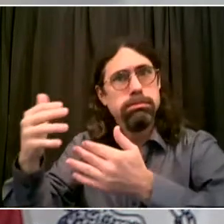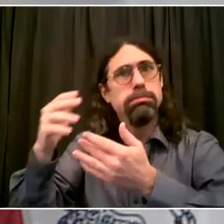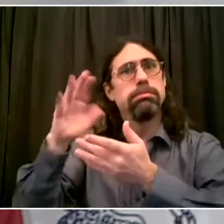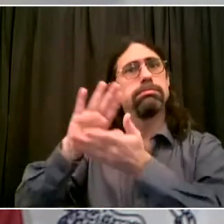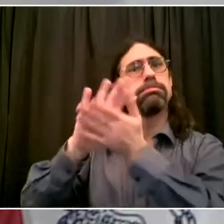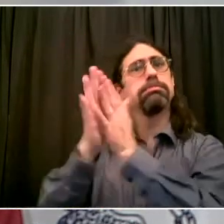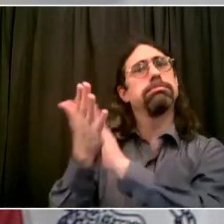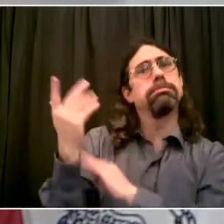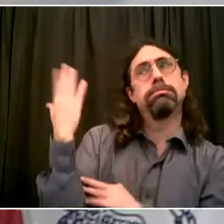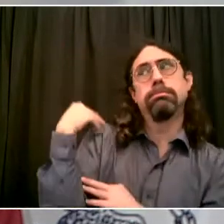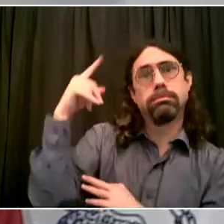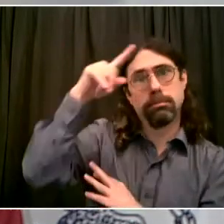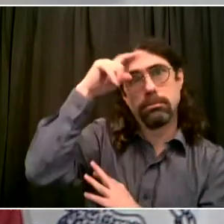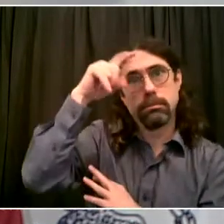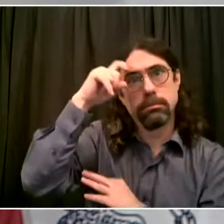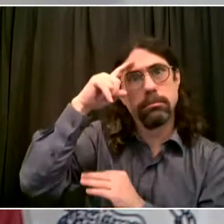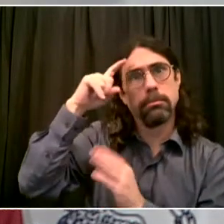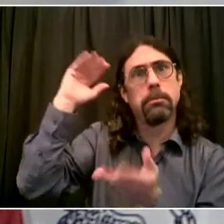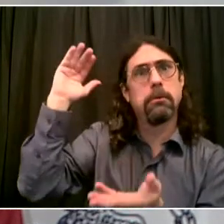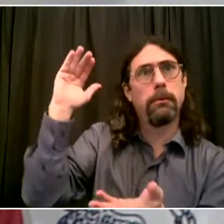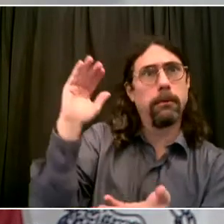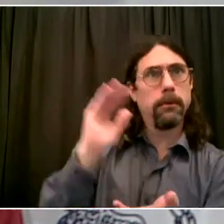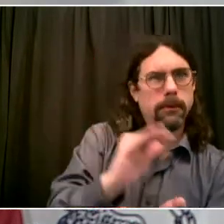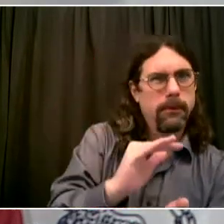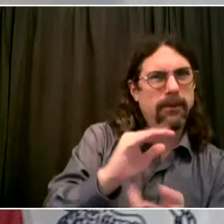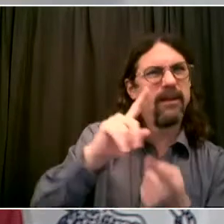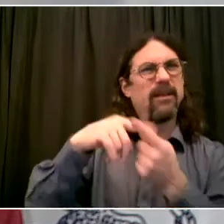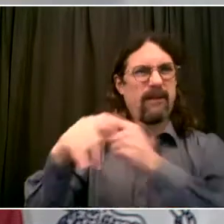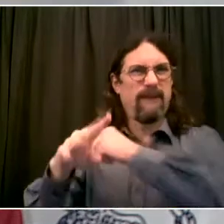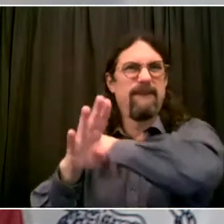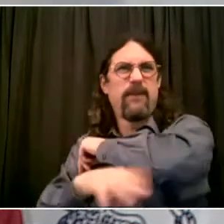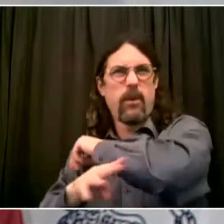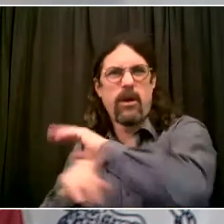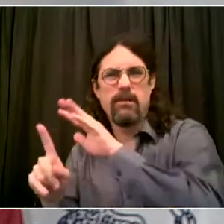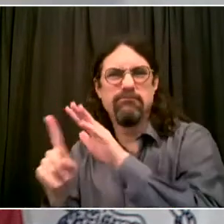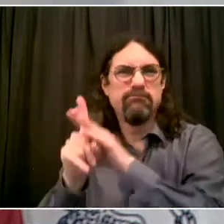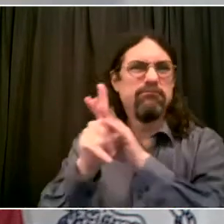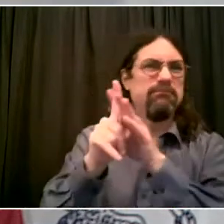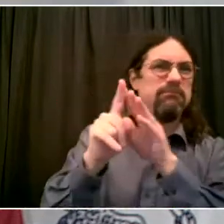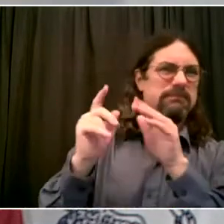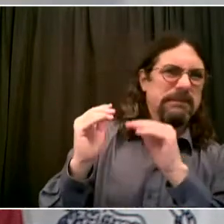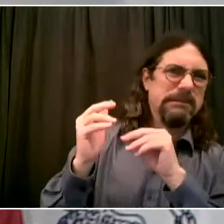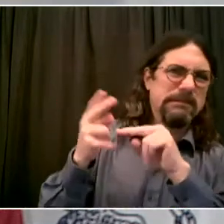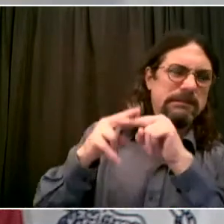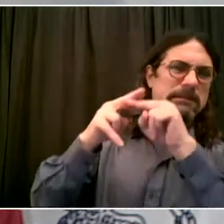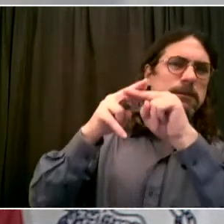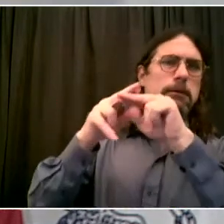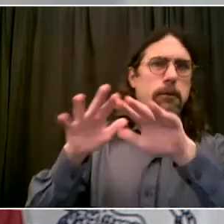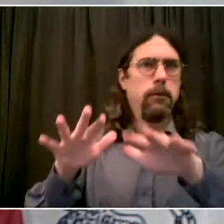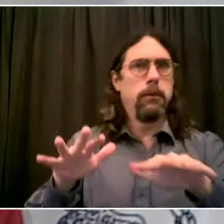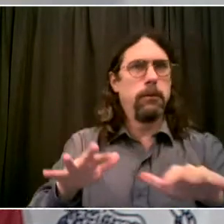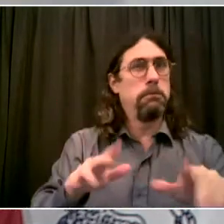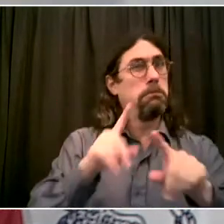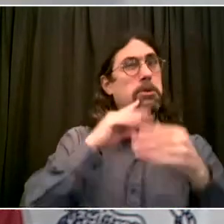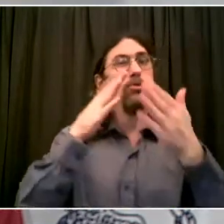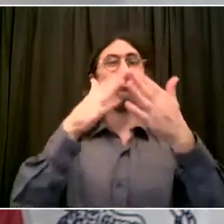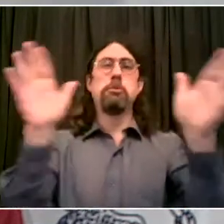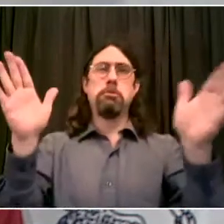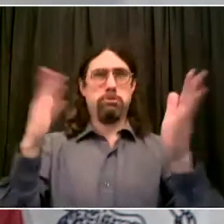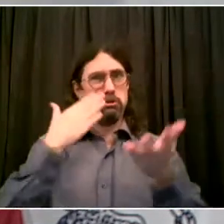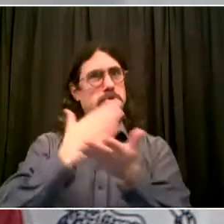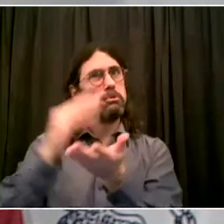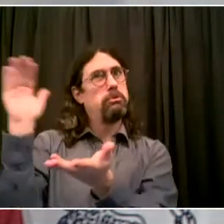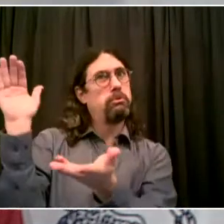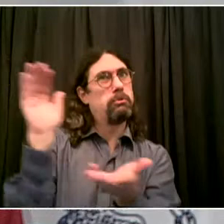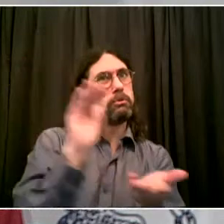way New Yorkers handled this. I really credit everyday New Yorkers for the discipline and the mask wearing, the social distancing,